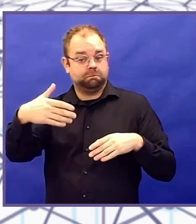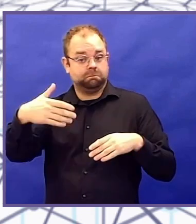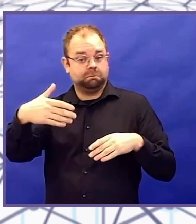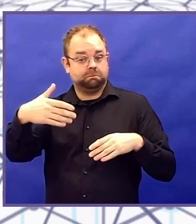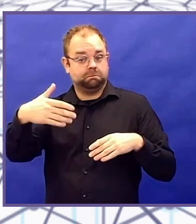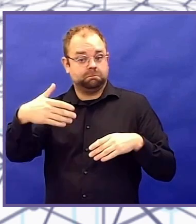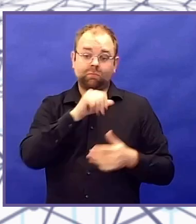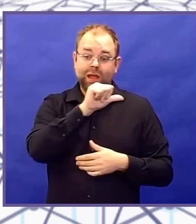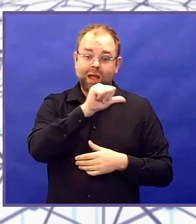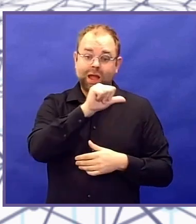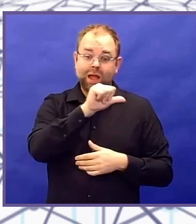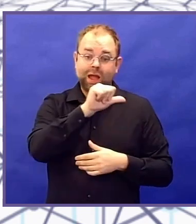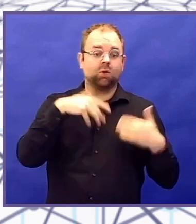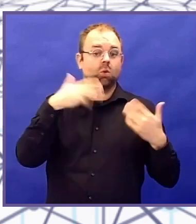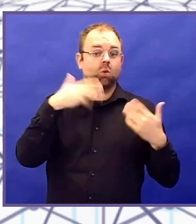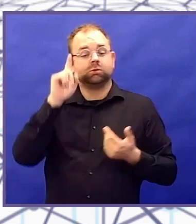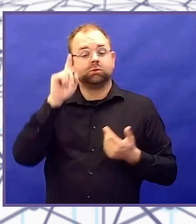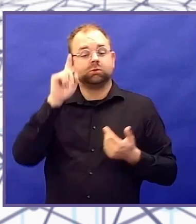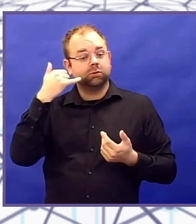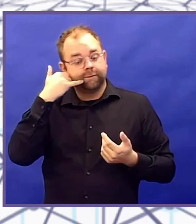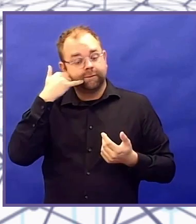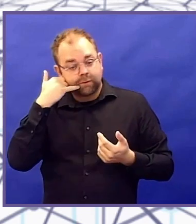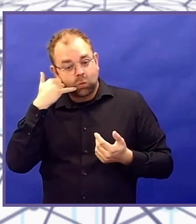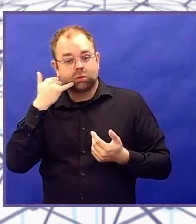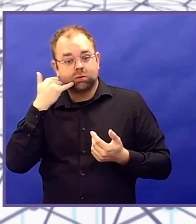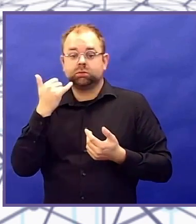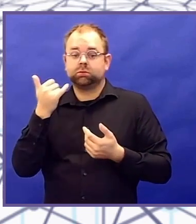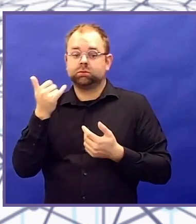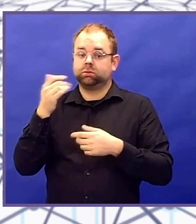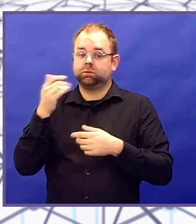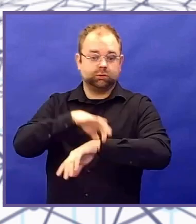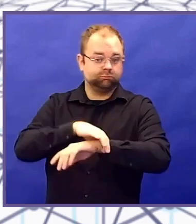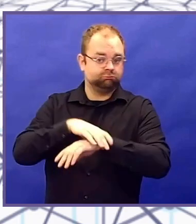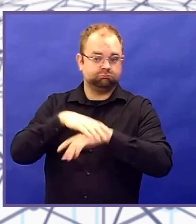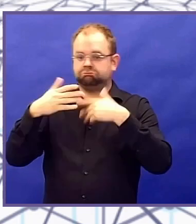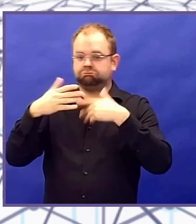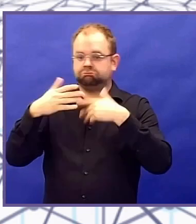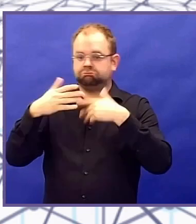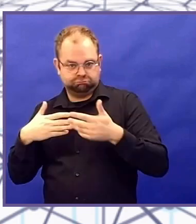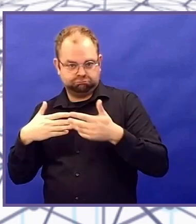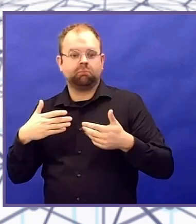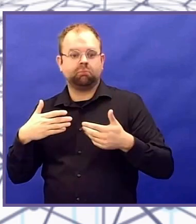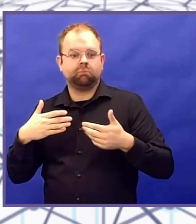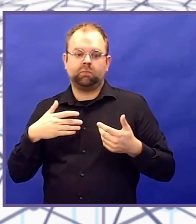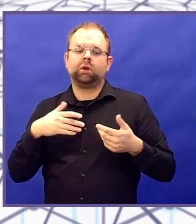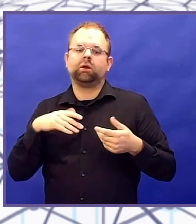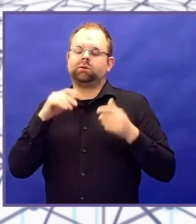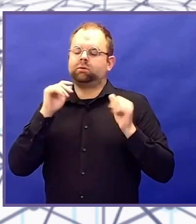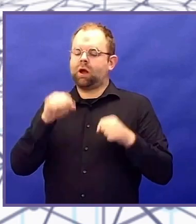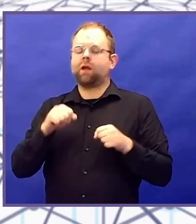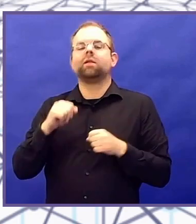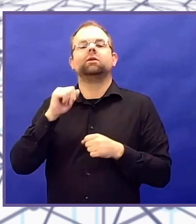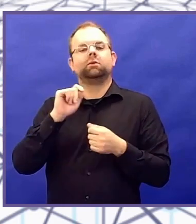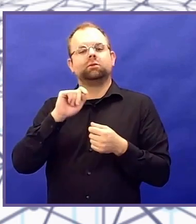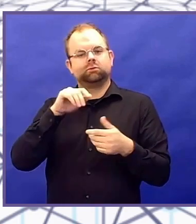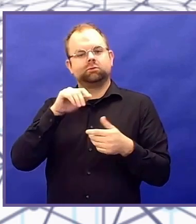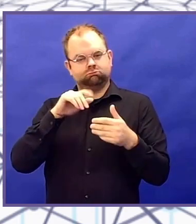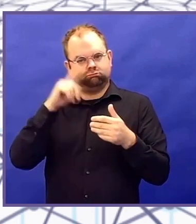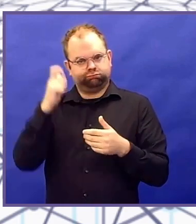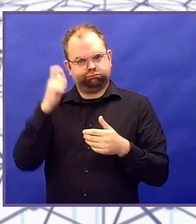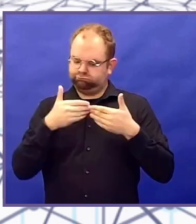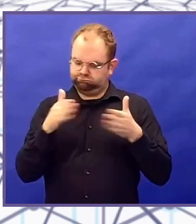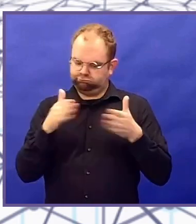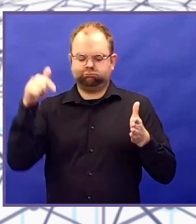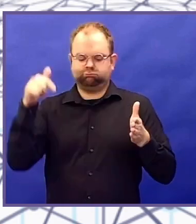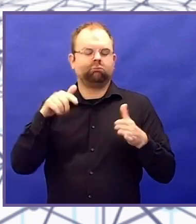maybe I would not have taken 13 years to learn my lessons, but we'll never know. Thank you very much.